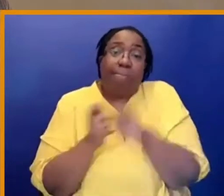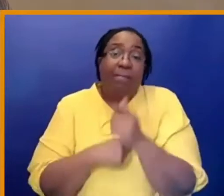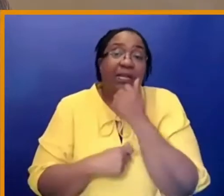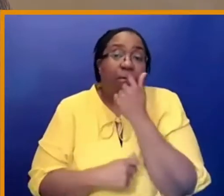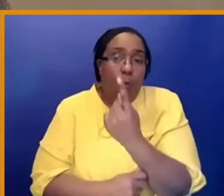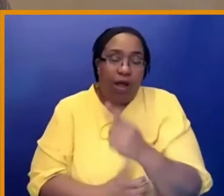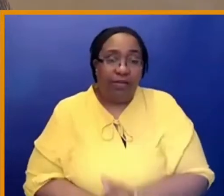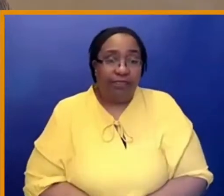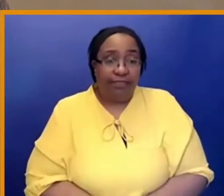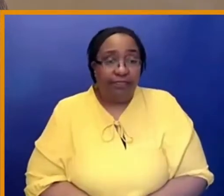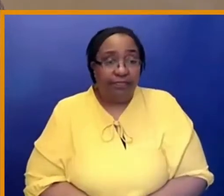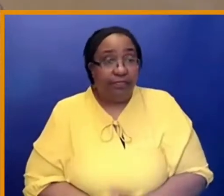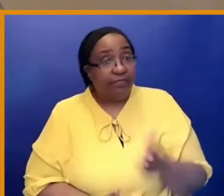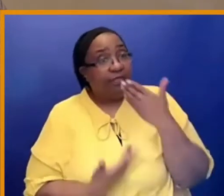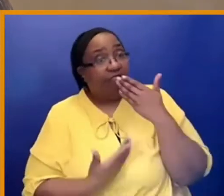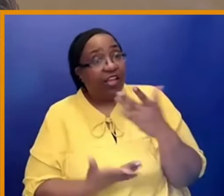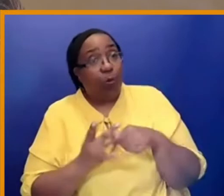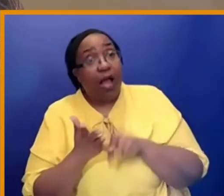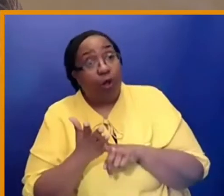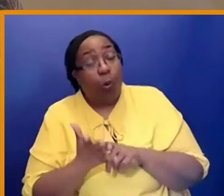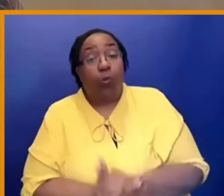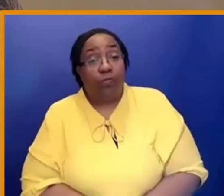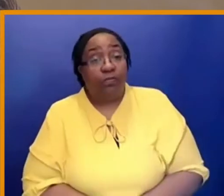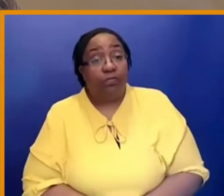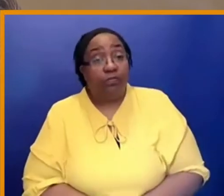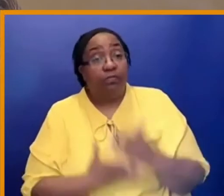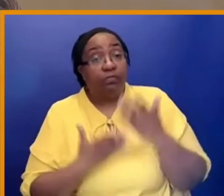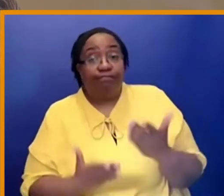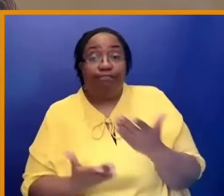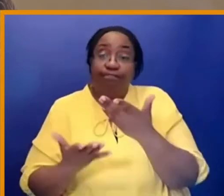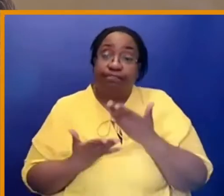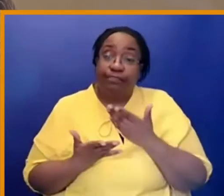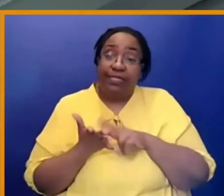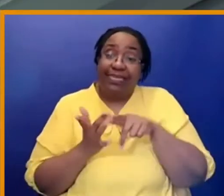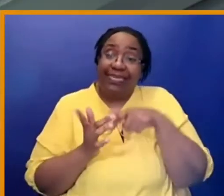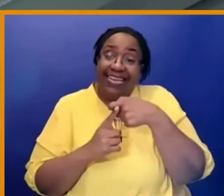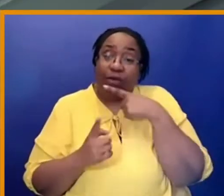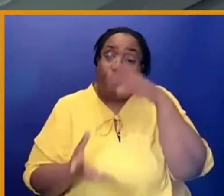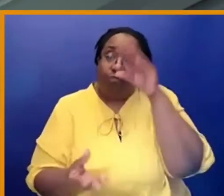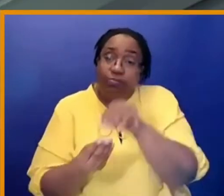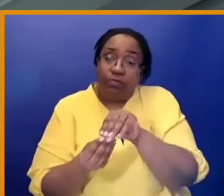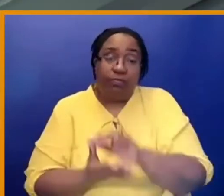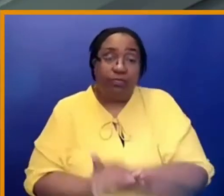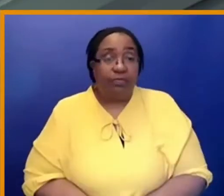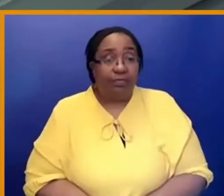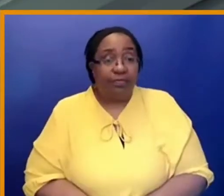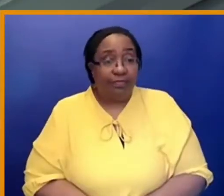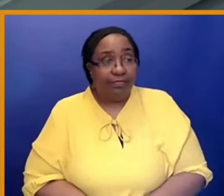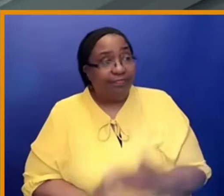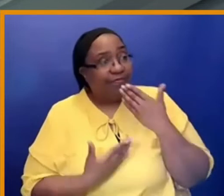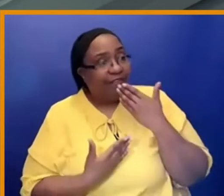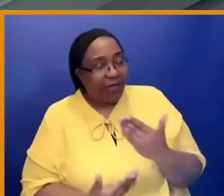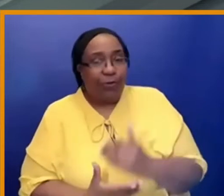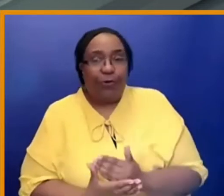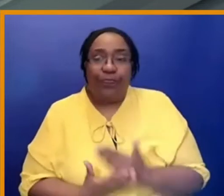Thank you very much, Michael. And I now call on Nick to summate. Thank you very much, Cara, and thank